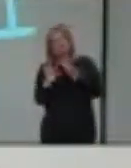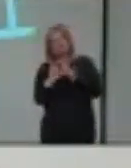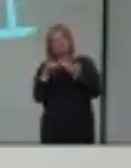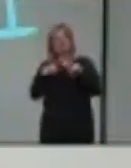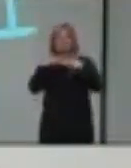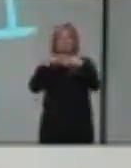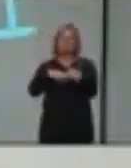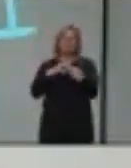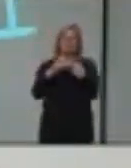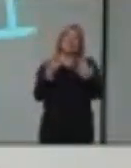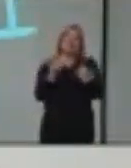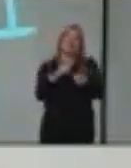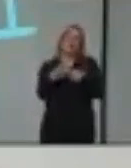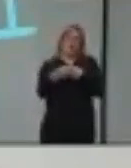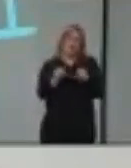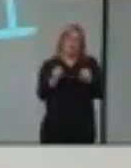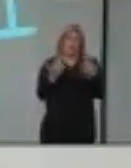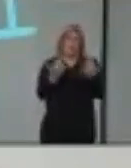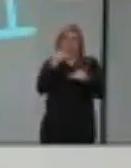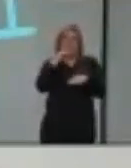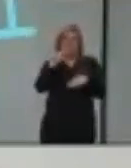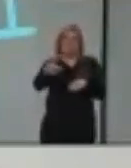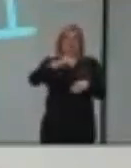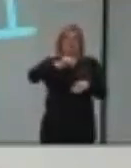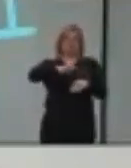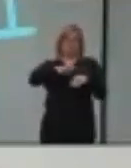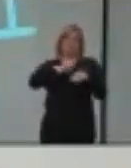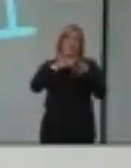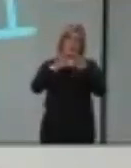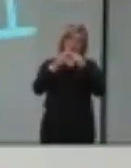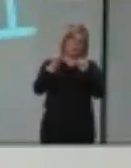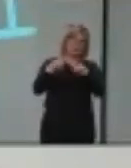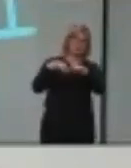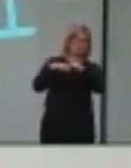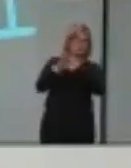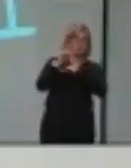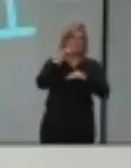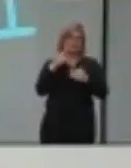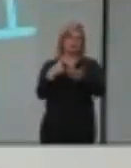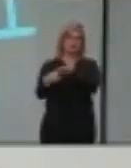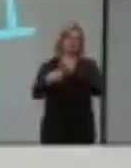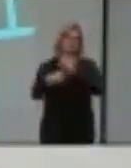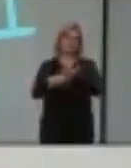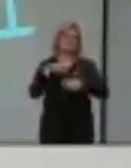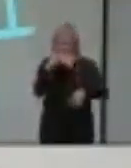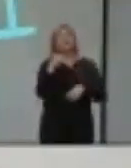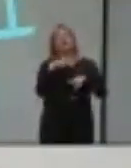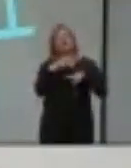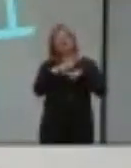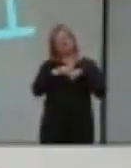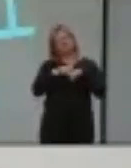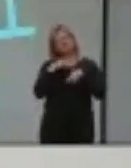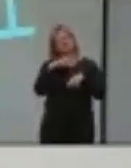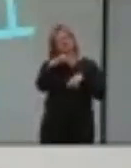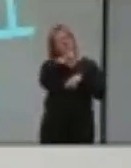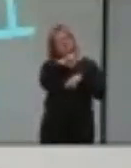sitting in the little waiting area, waiting for her office door to open for me to go in. And I see a